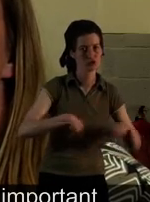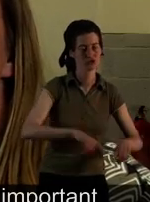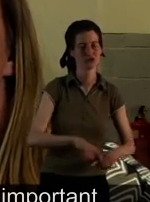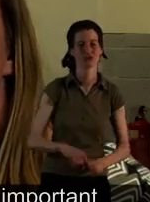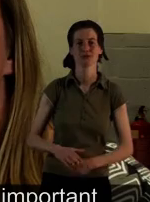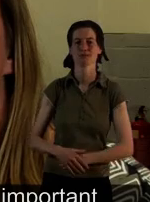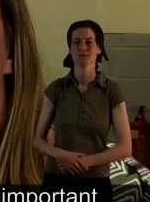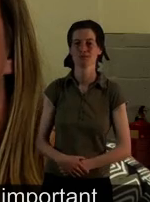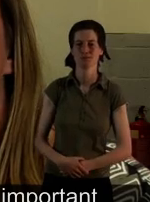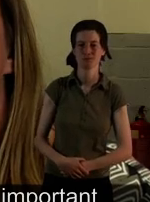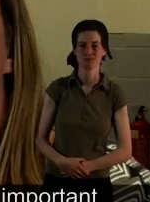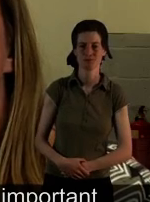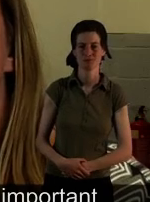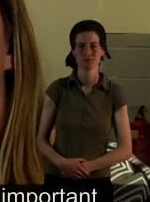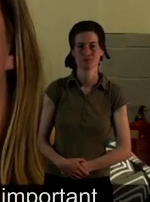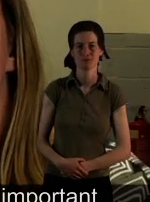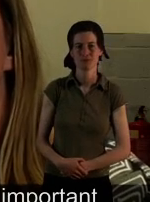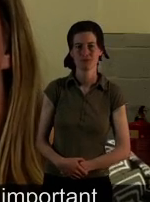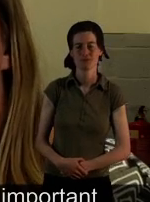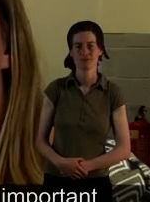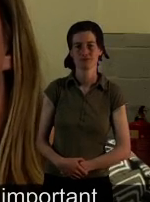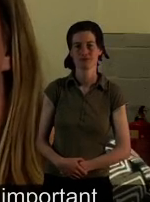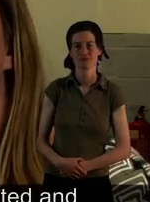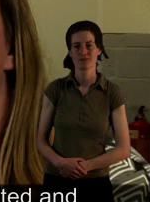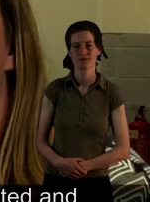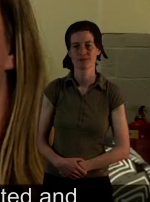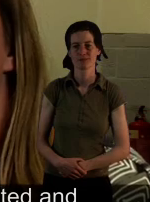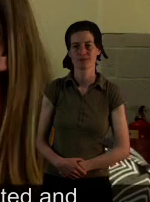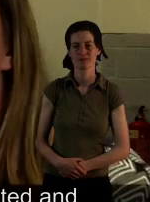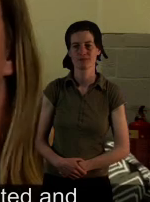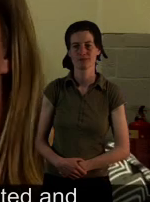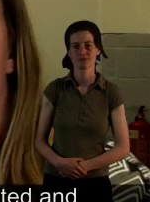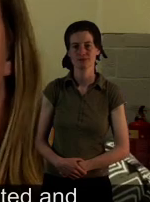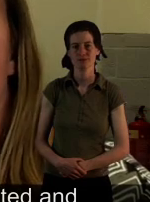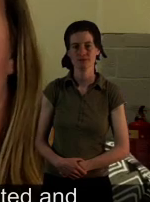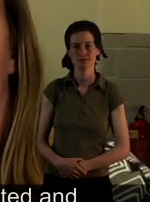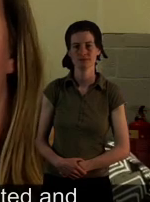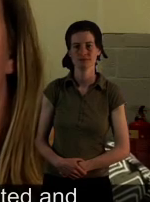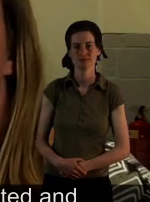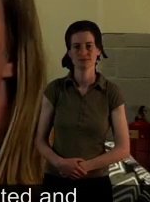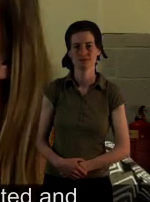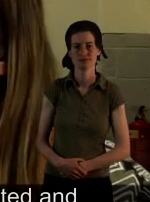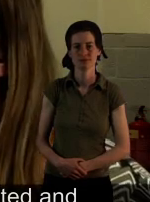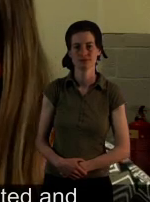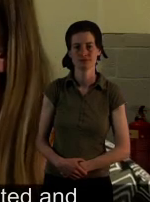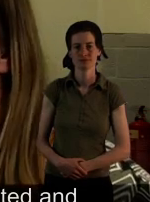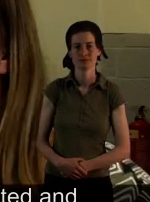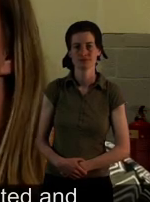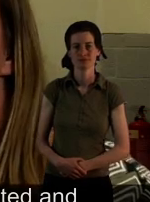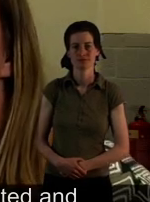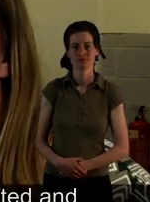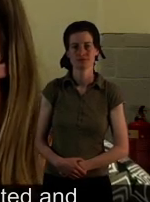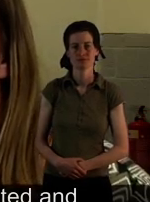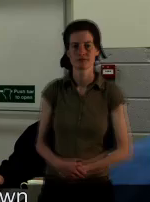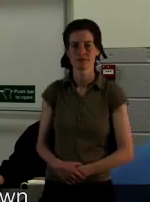really important that they are helped to gain some of the skills that larger organisations take for granted, and certainly the private sector